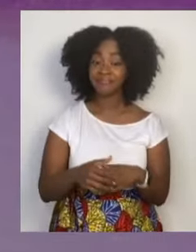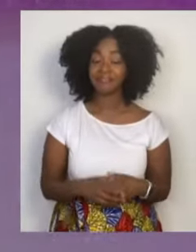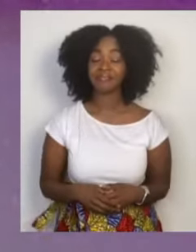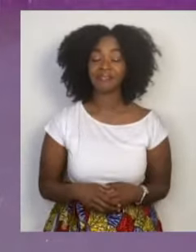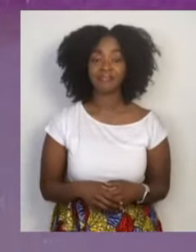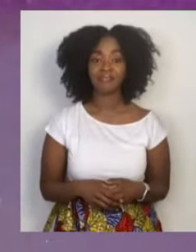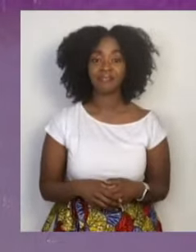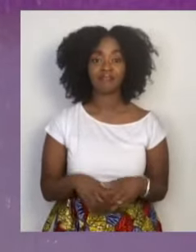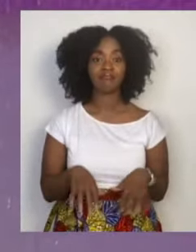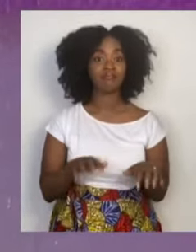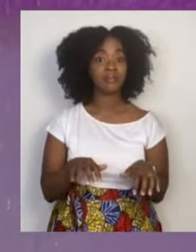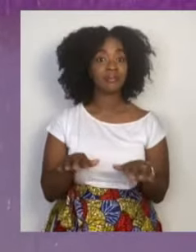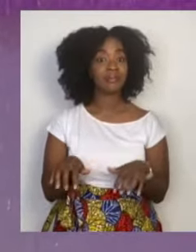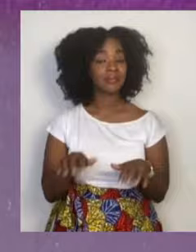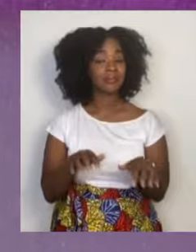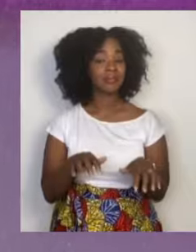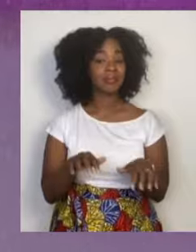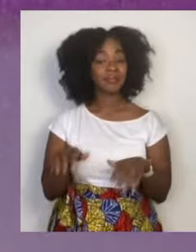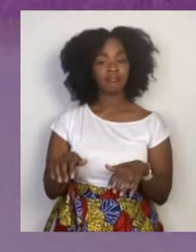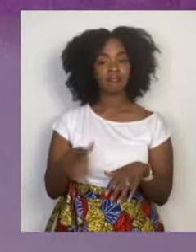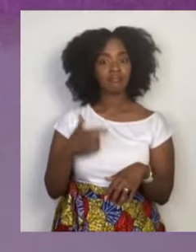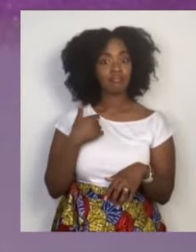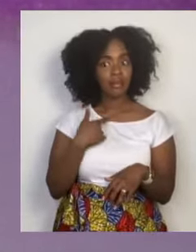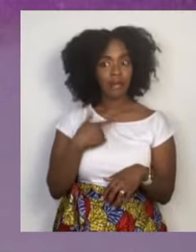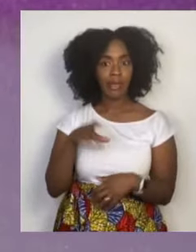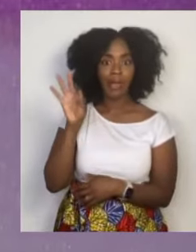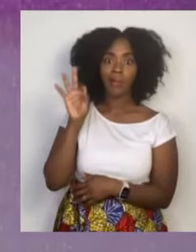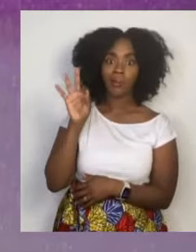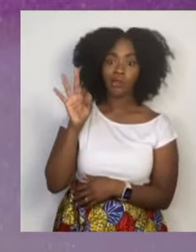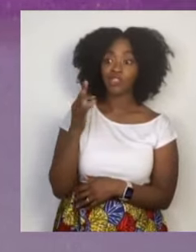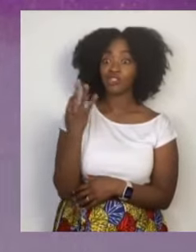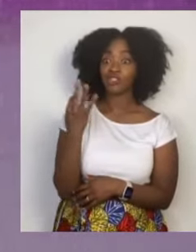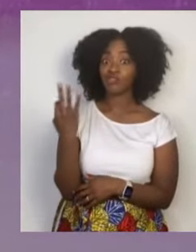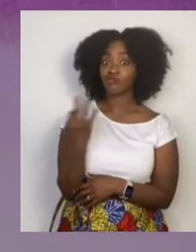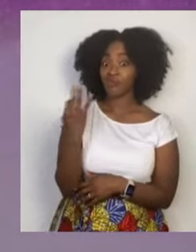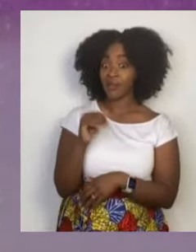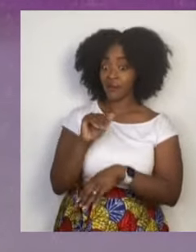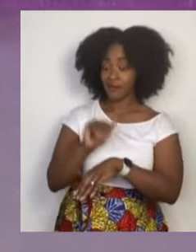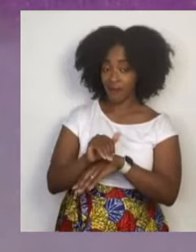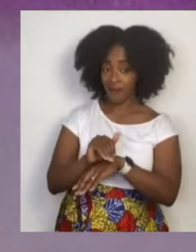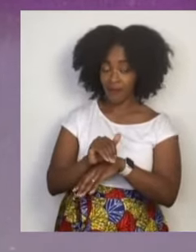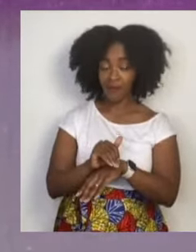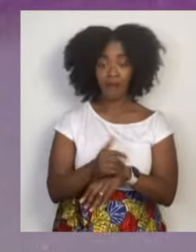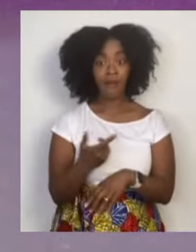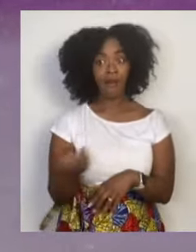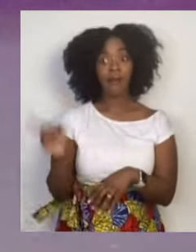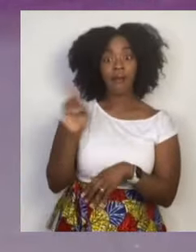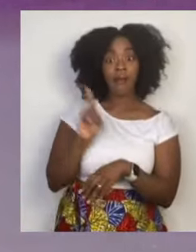Friday night. I'm preaching this morning. I gotta preach this afternoon.